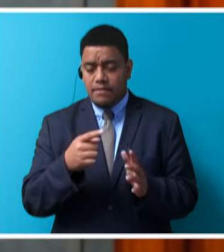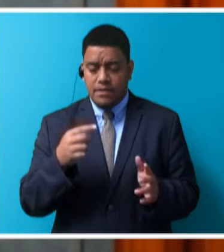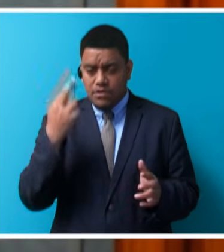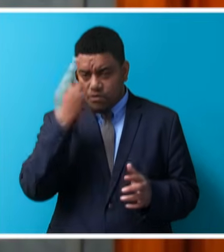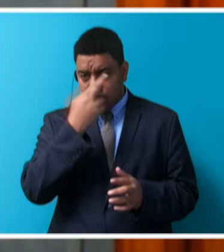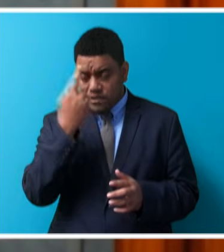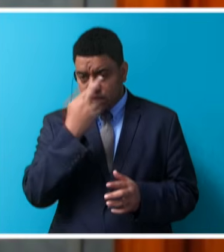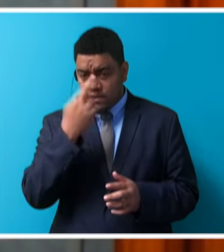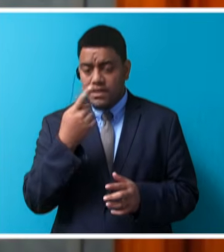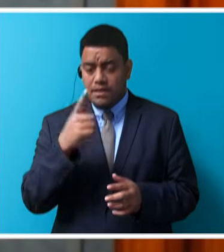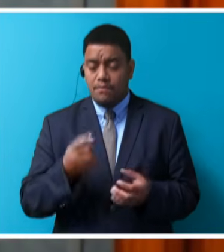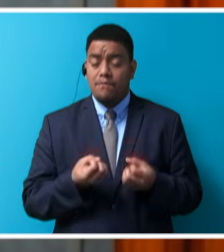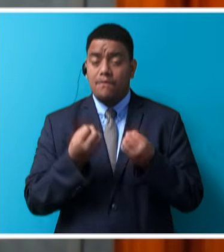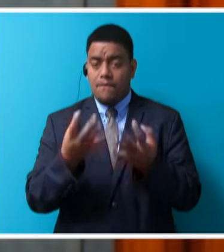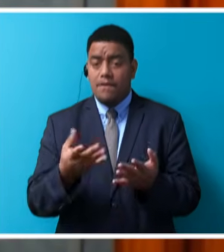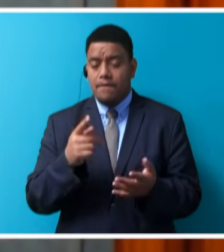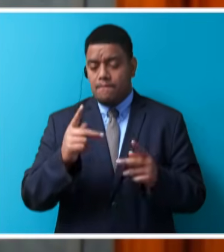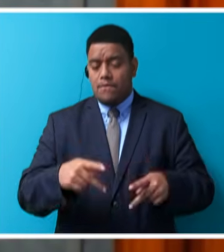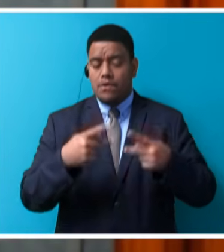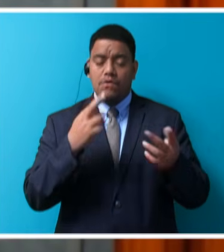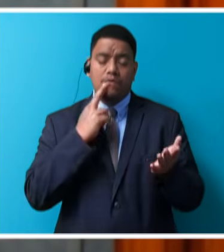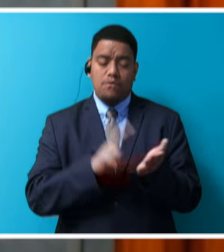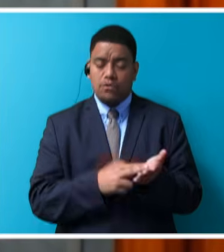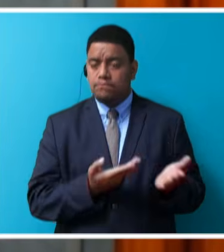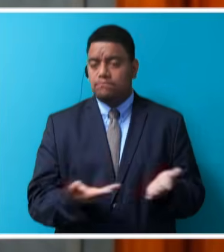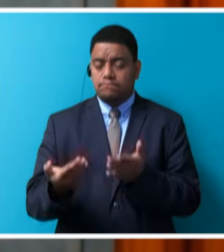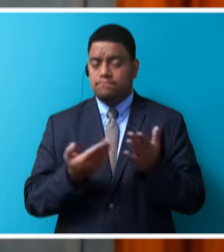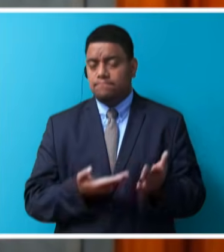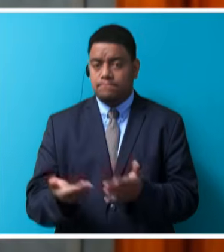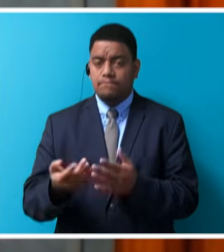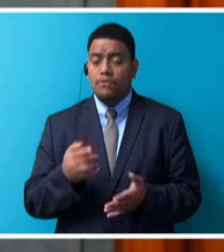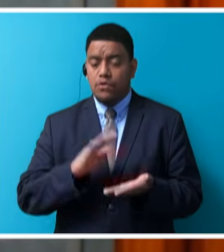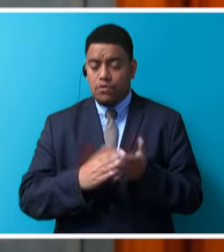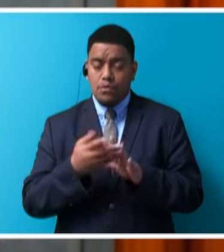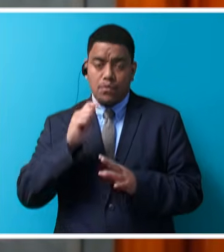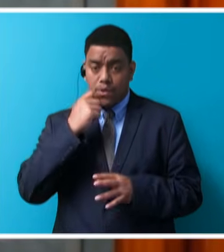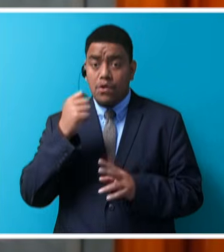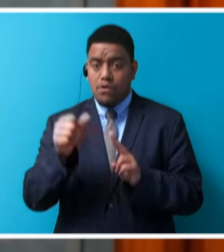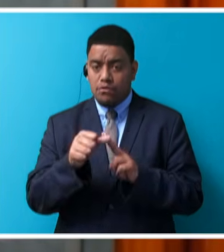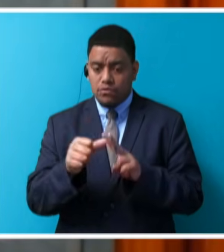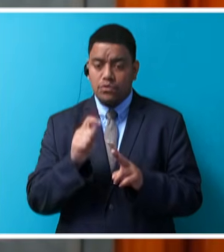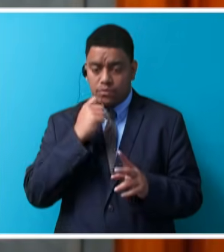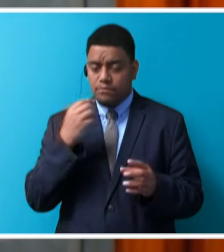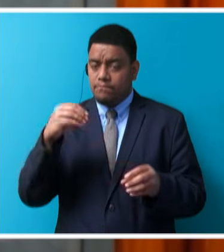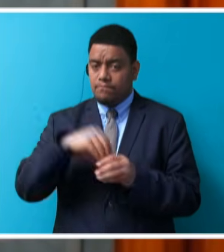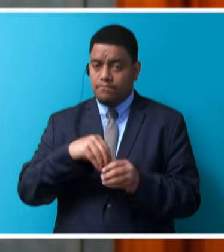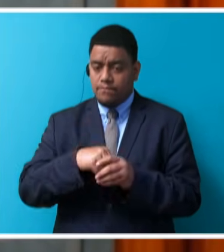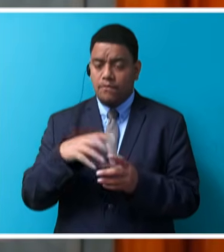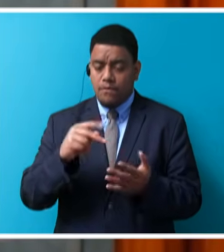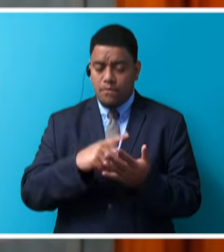risks, and provide regular progress reports. Communities will also be engaged from